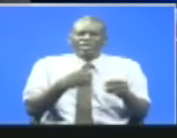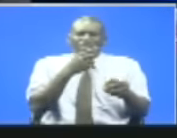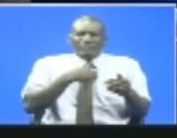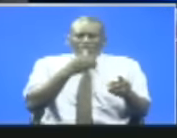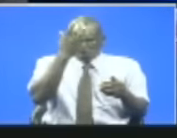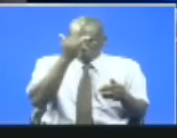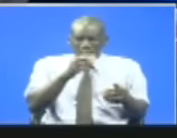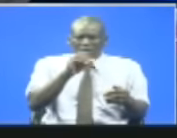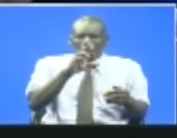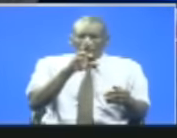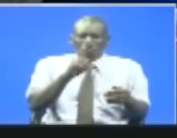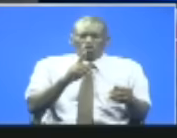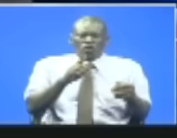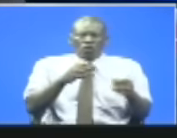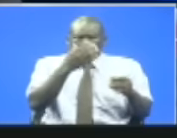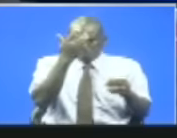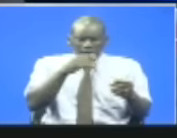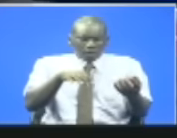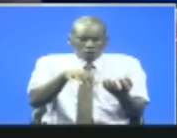together. Why is COD in discord?